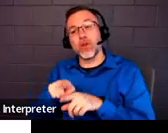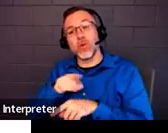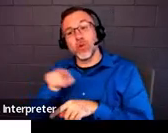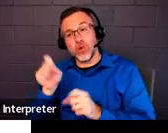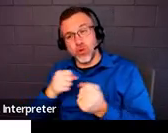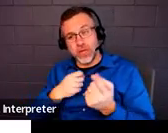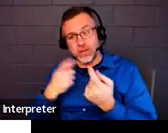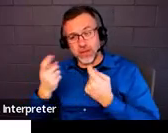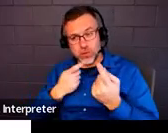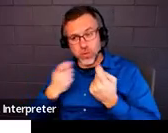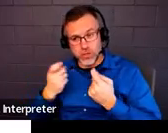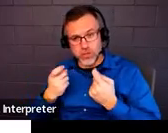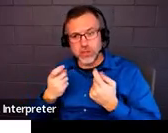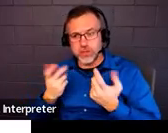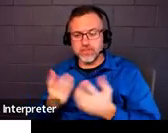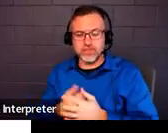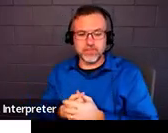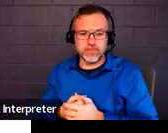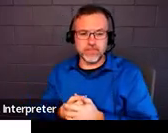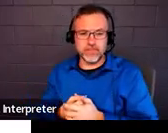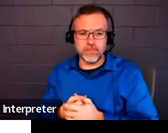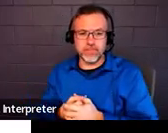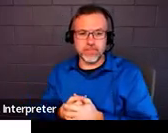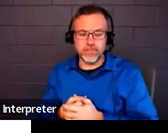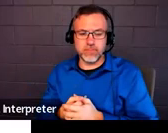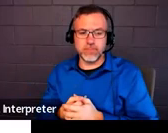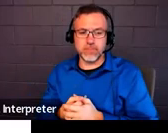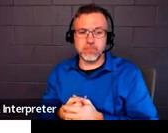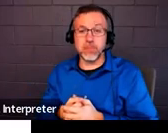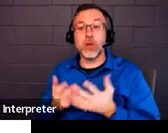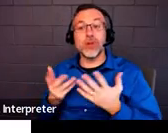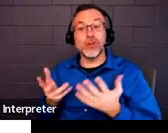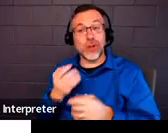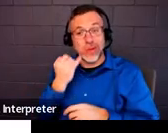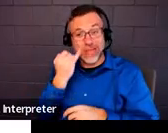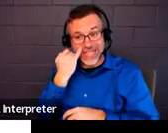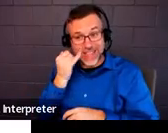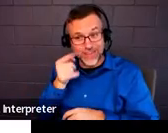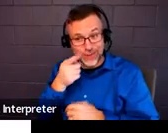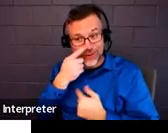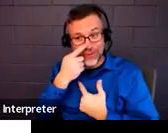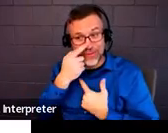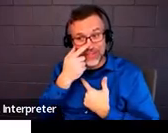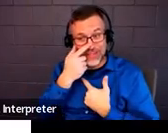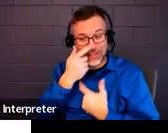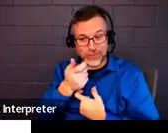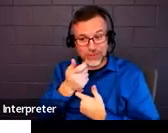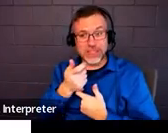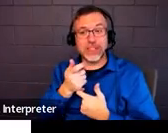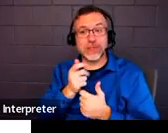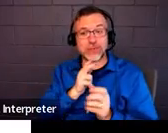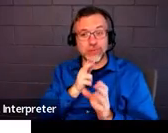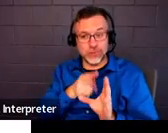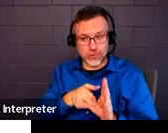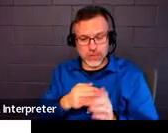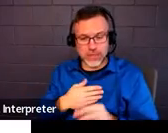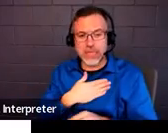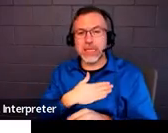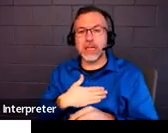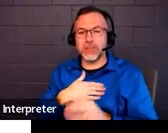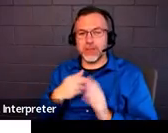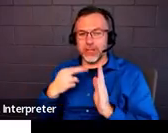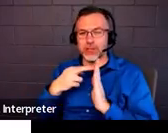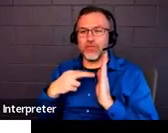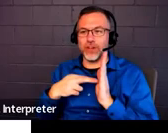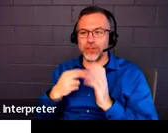from a live presenter. So if you're interested in attending, please register using the link